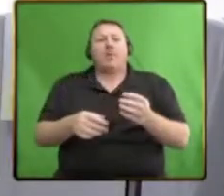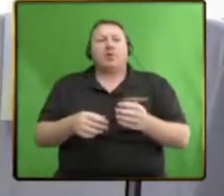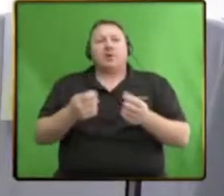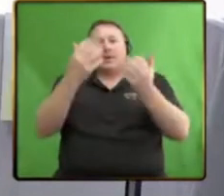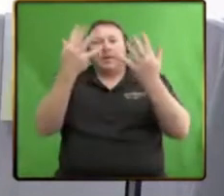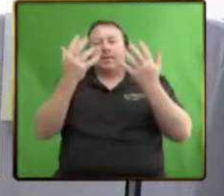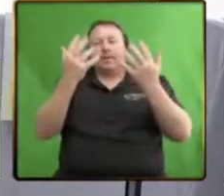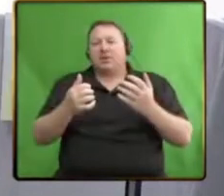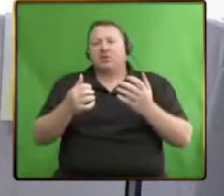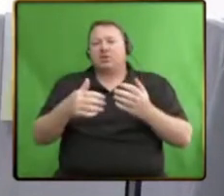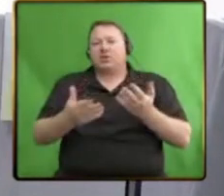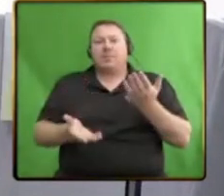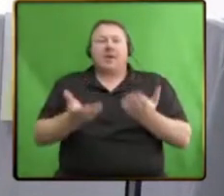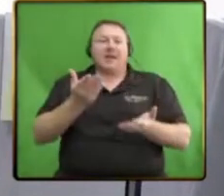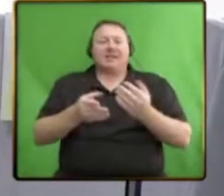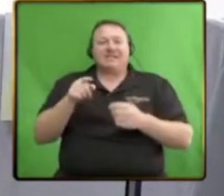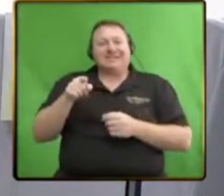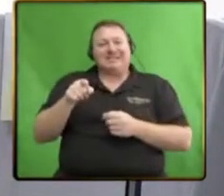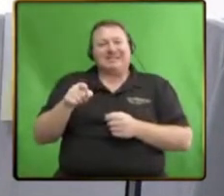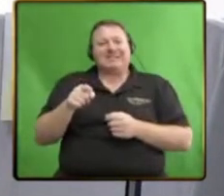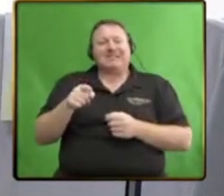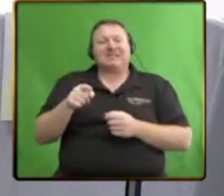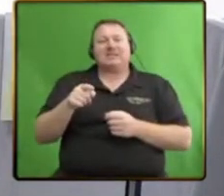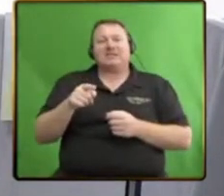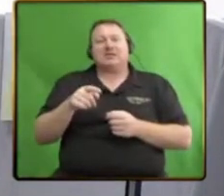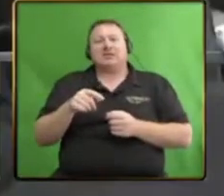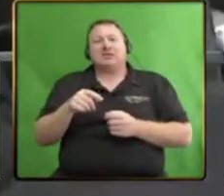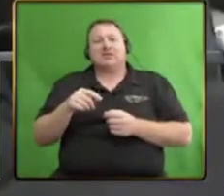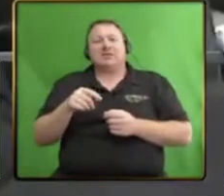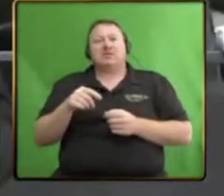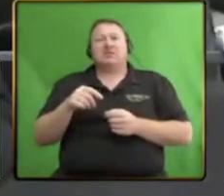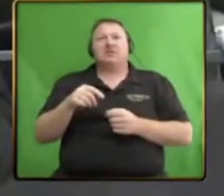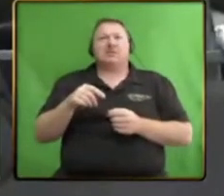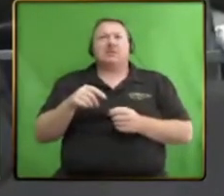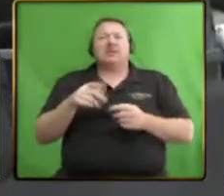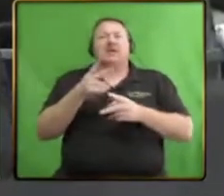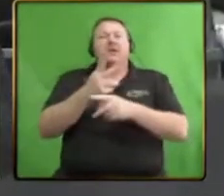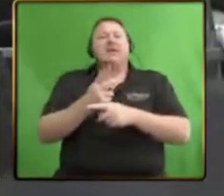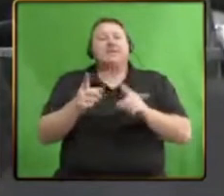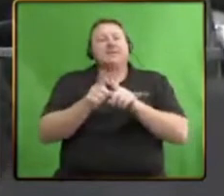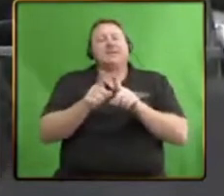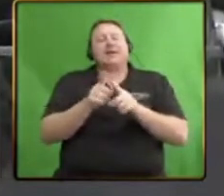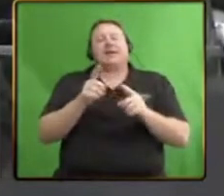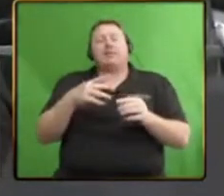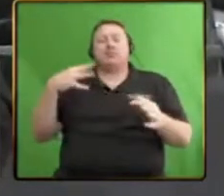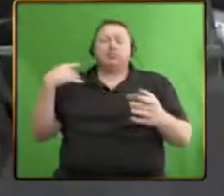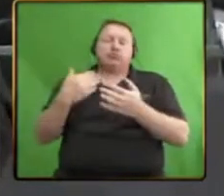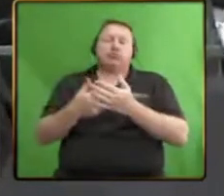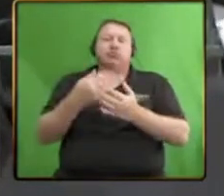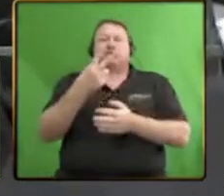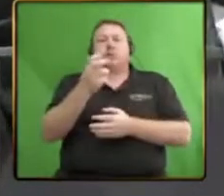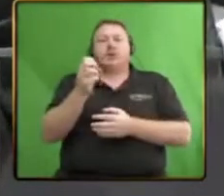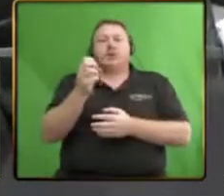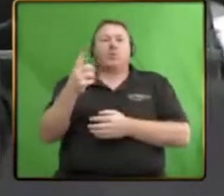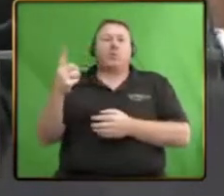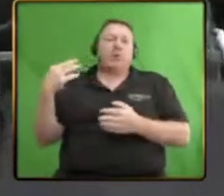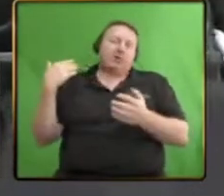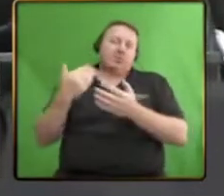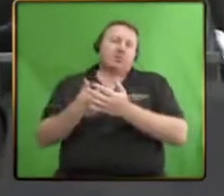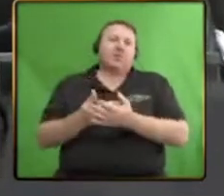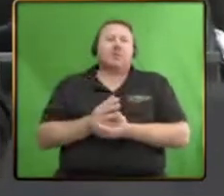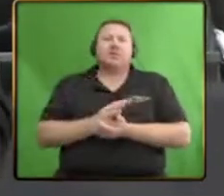is South Africa's main fiscal anchor, and that has been inapplicable since 2021 in the absence of a legislated fiscal anchor,